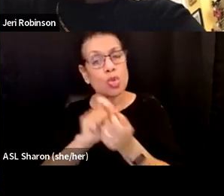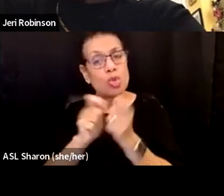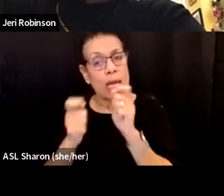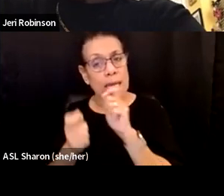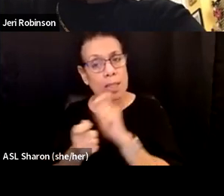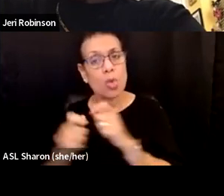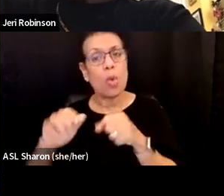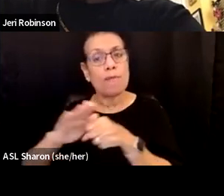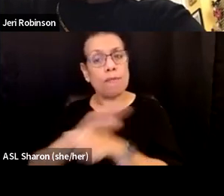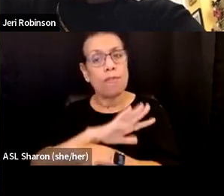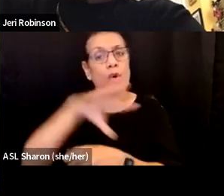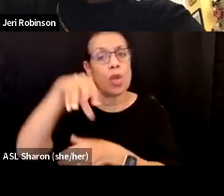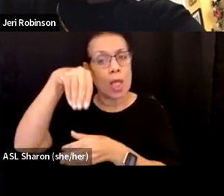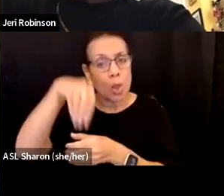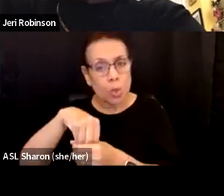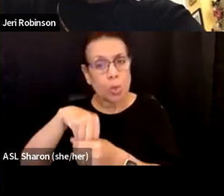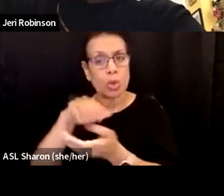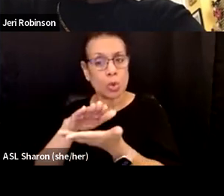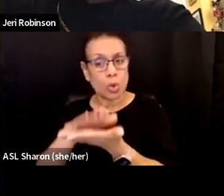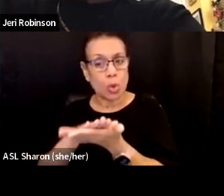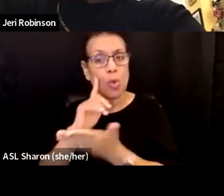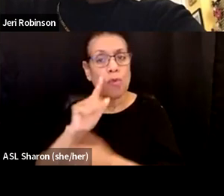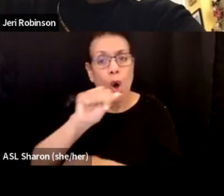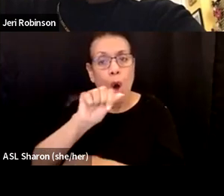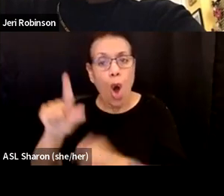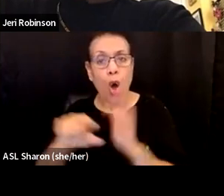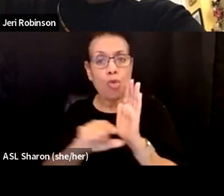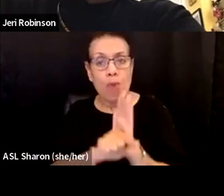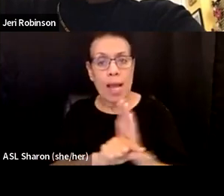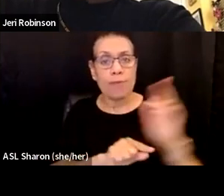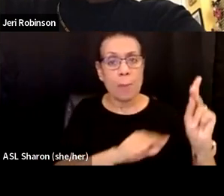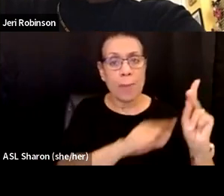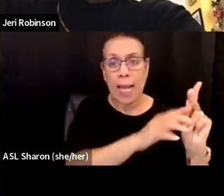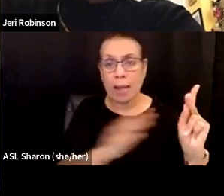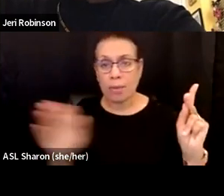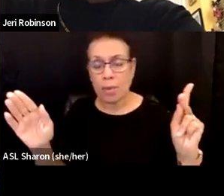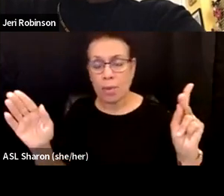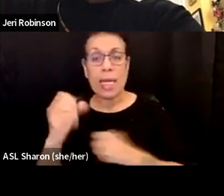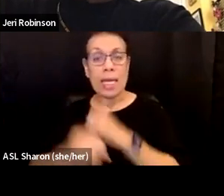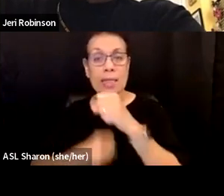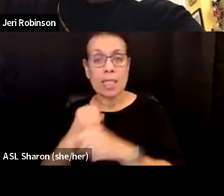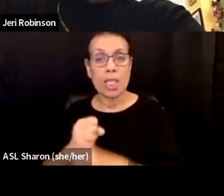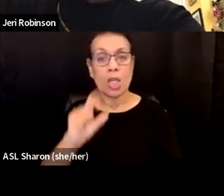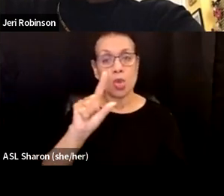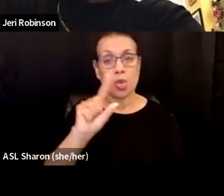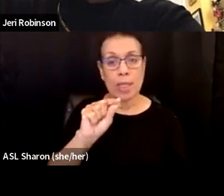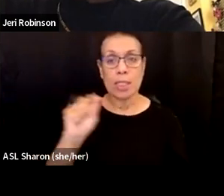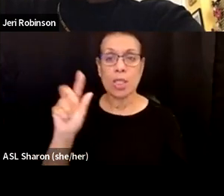full inclusion school for all grades and that the school year 2223 one